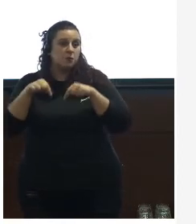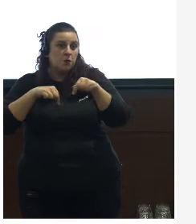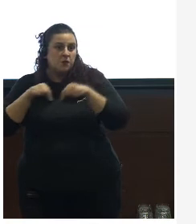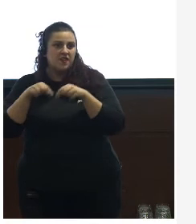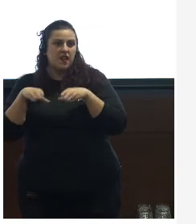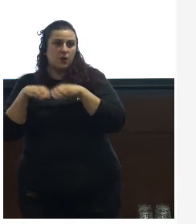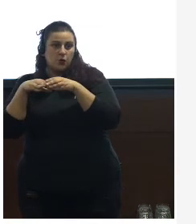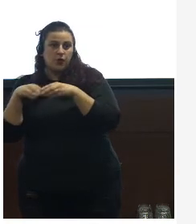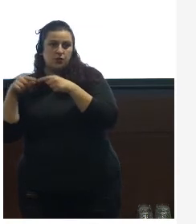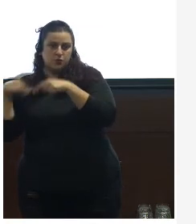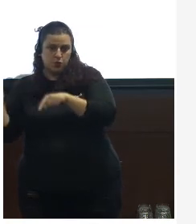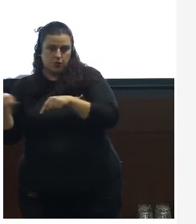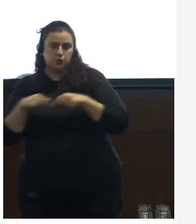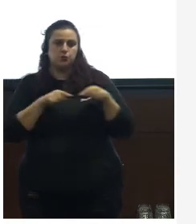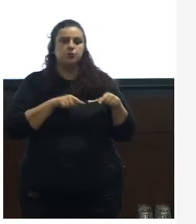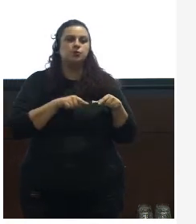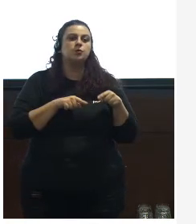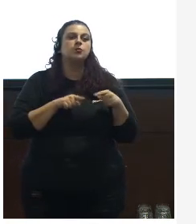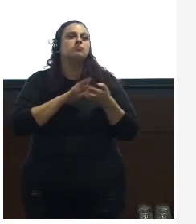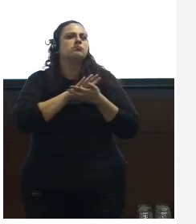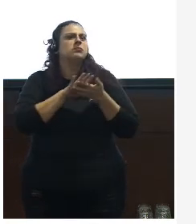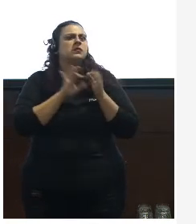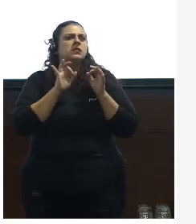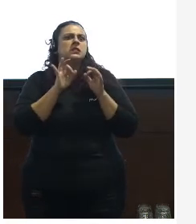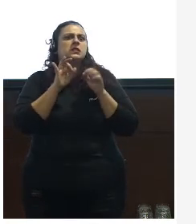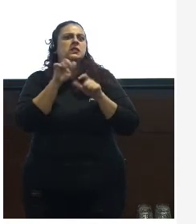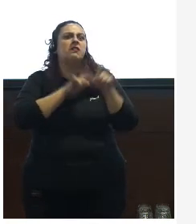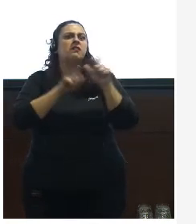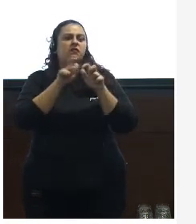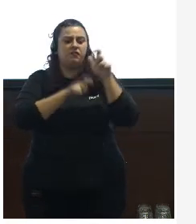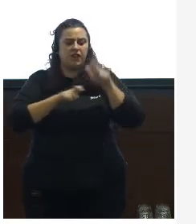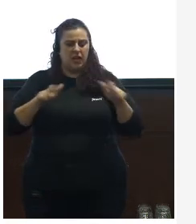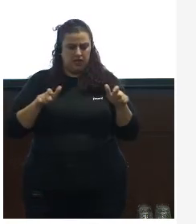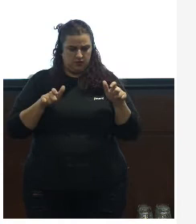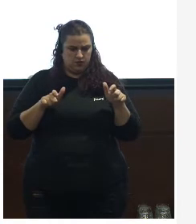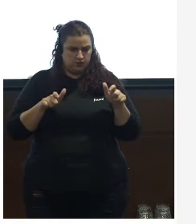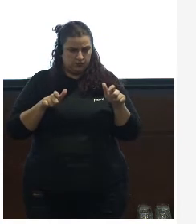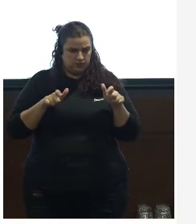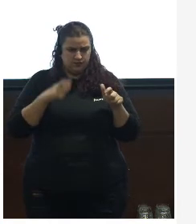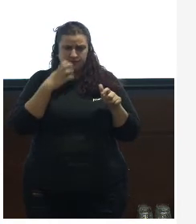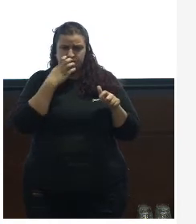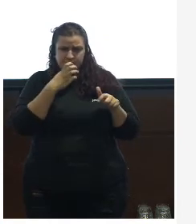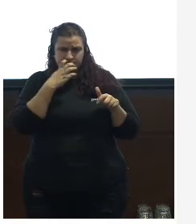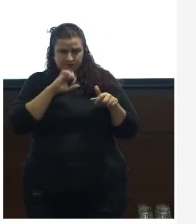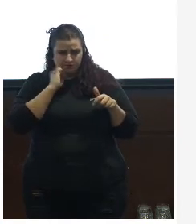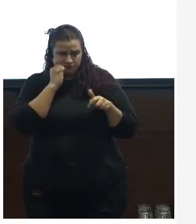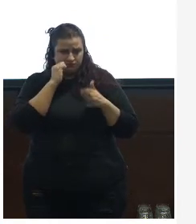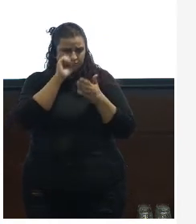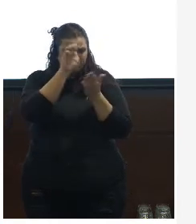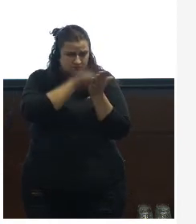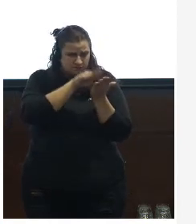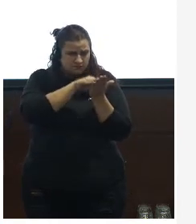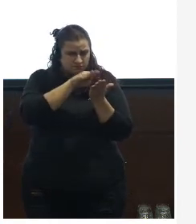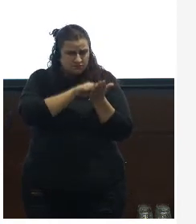hear a lot from our travelers, and I basically say complaints, is that we have many, many people frustrated because